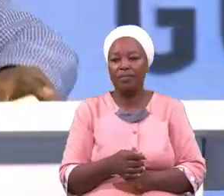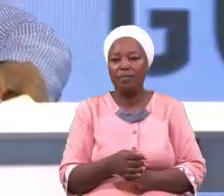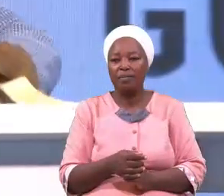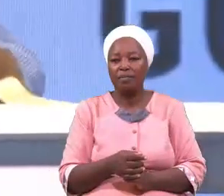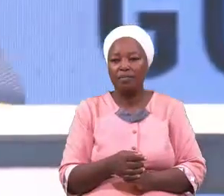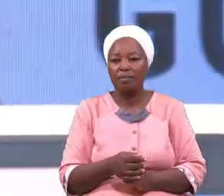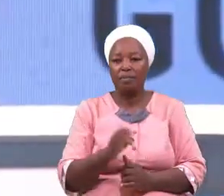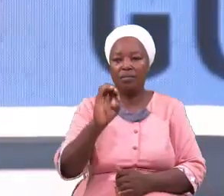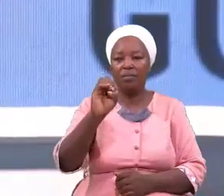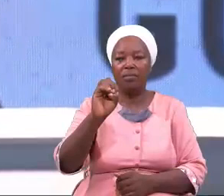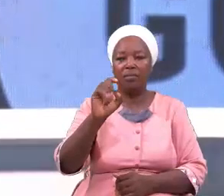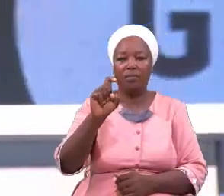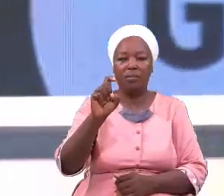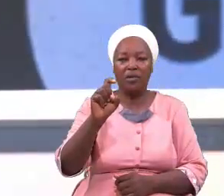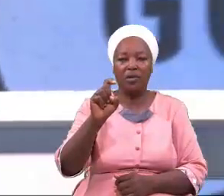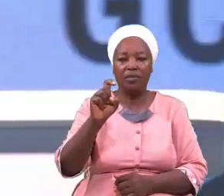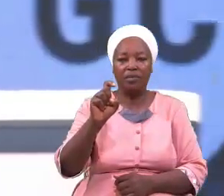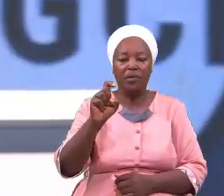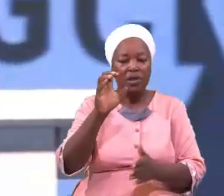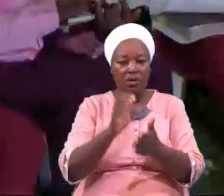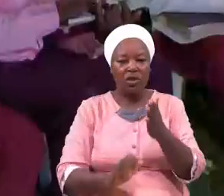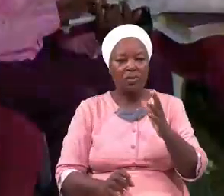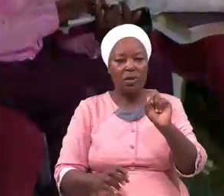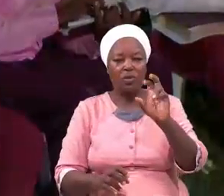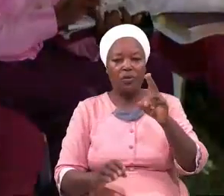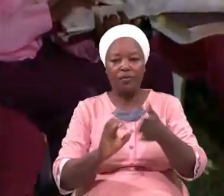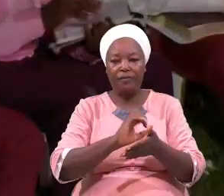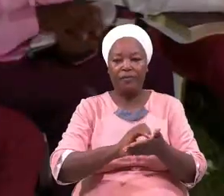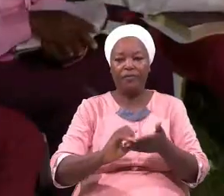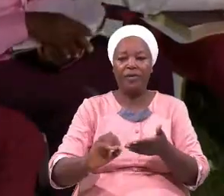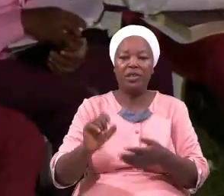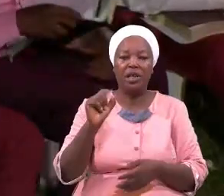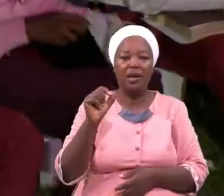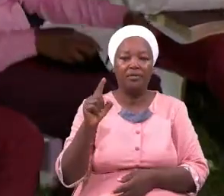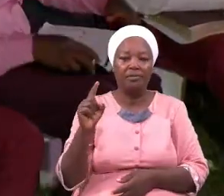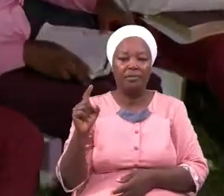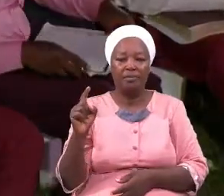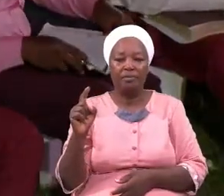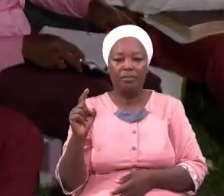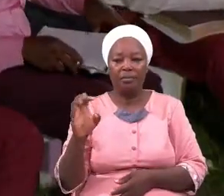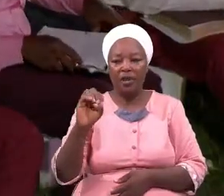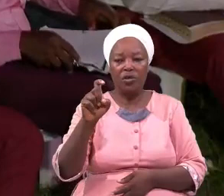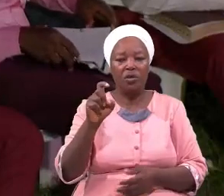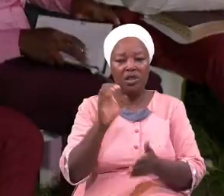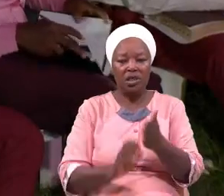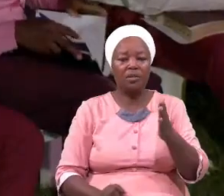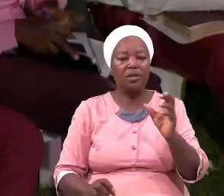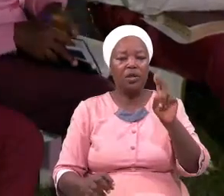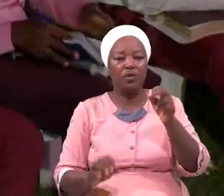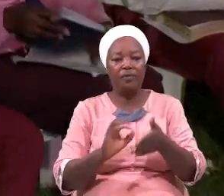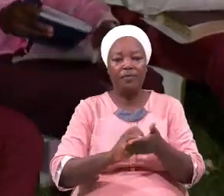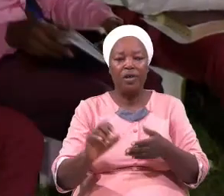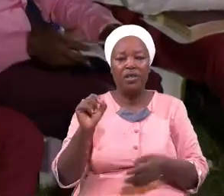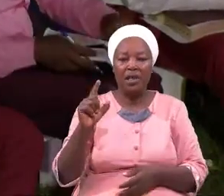Exodus chapter 12. And I'm reading from verse 11. Exodus 12 verse